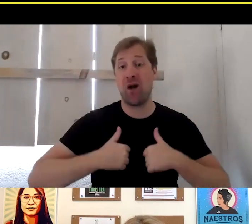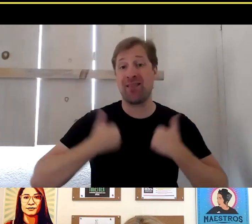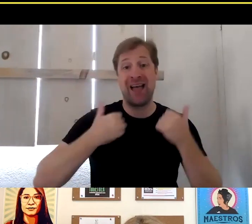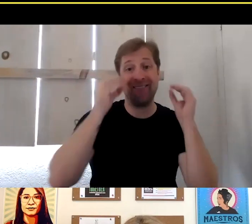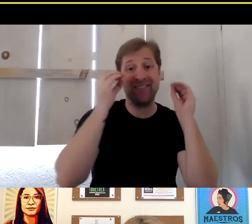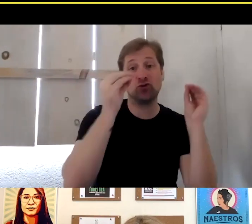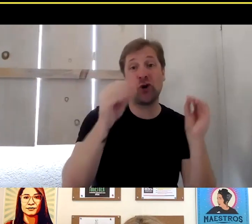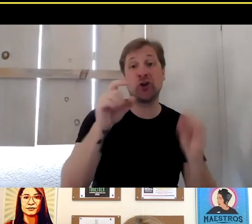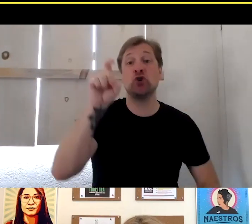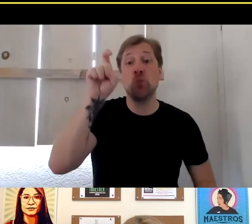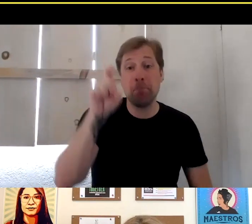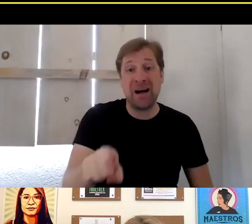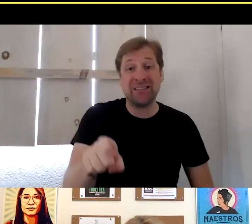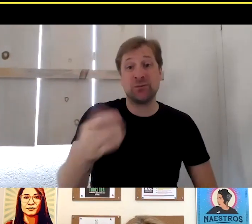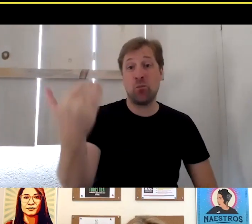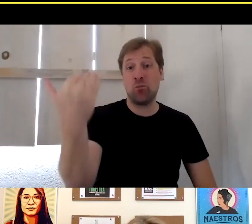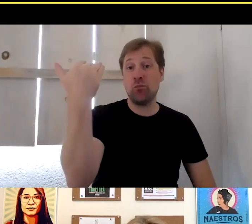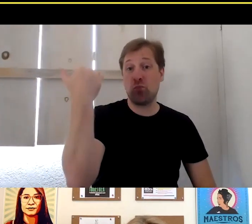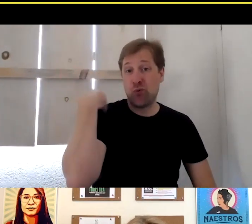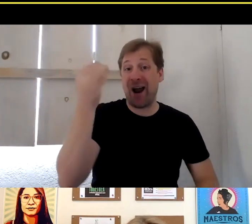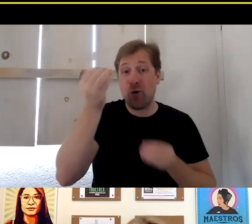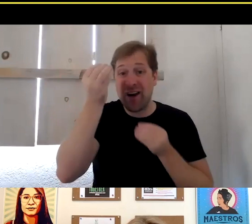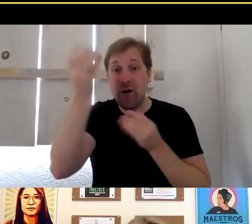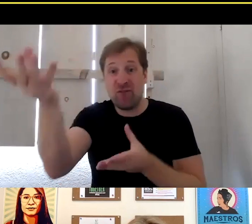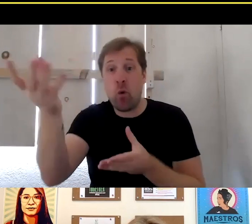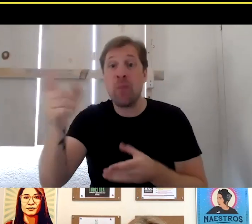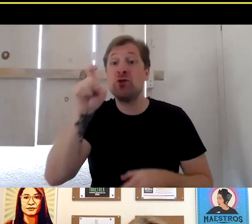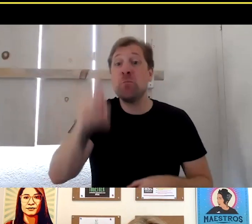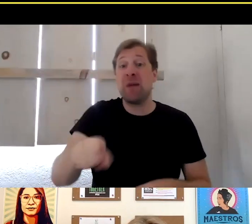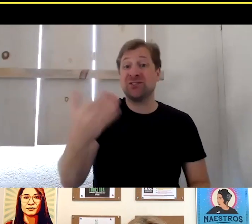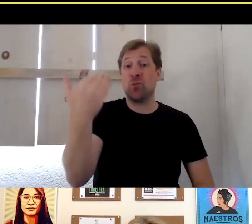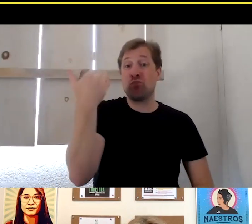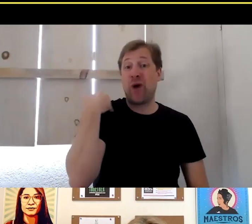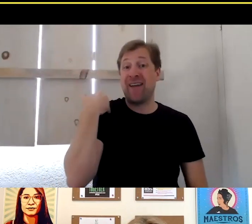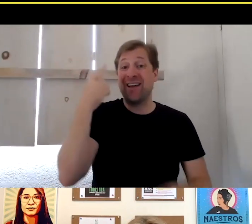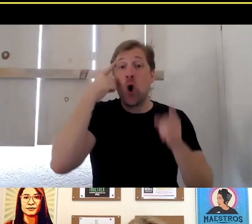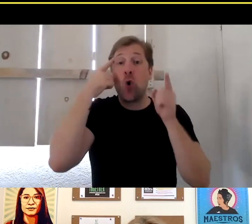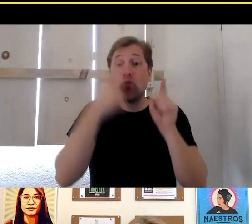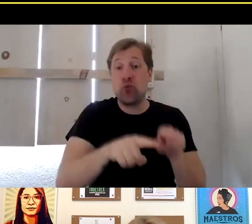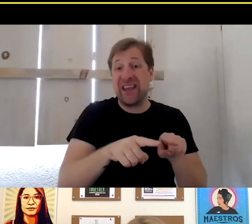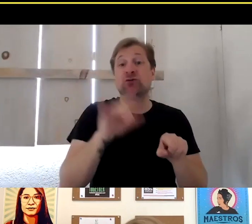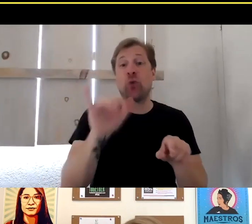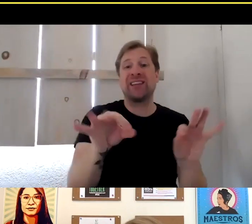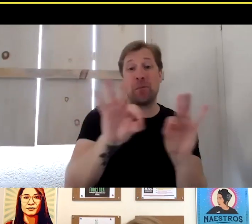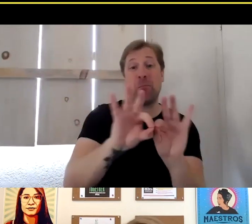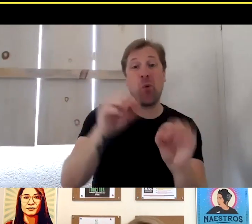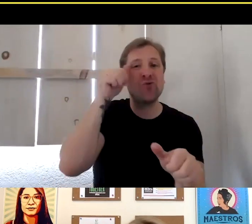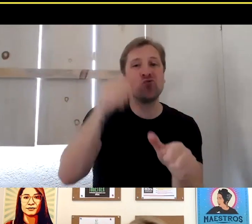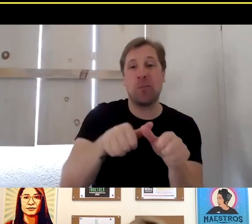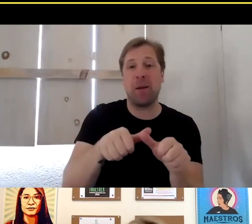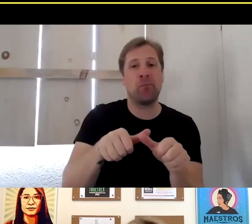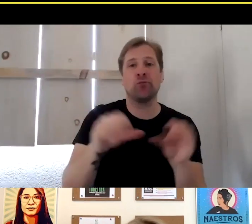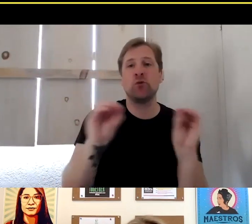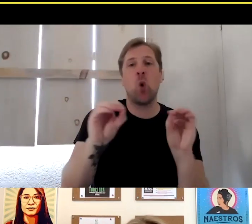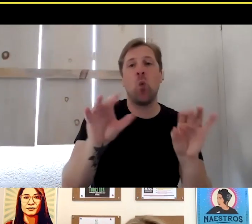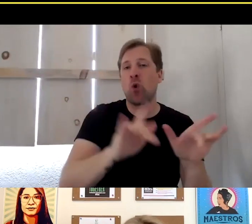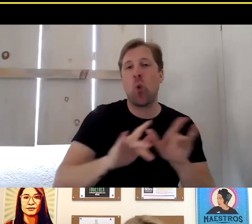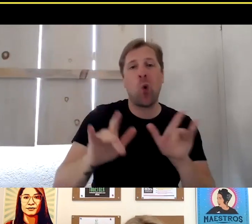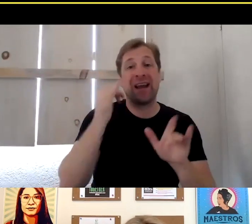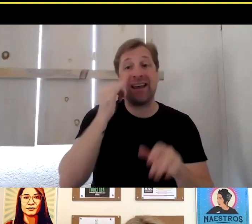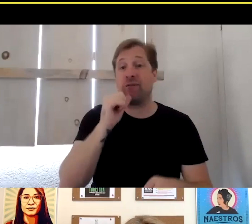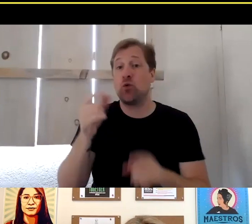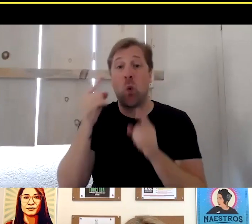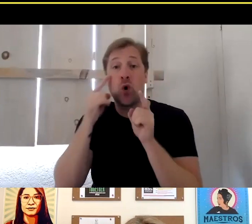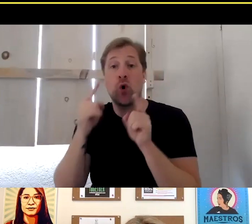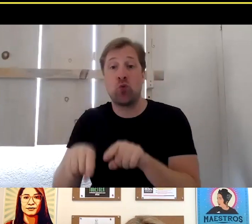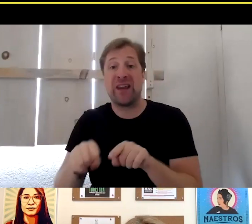without your prior notice or your consent. So that's really important. There will be a concerted